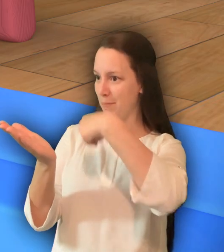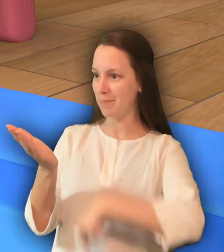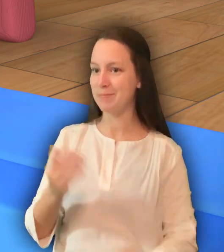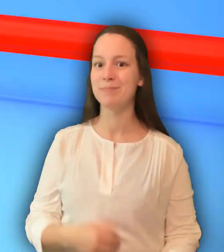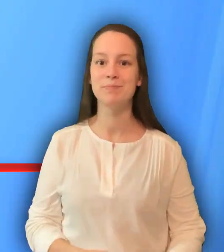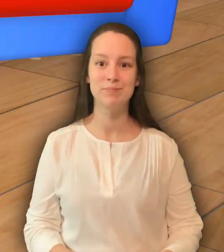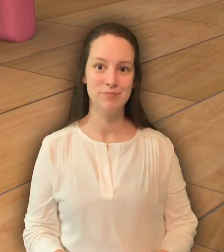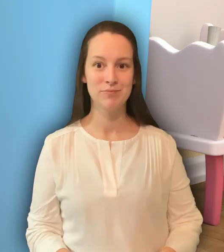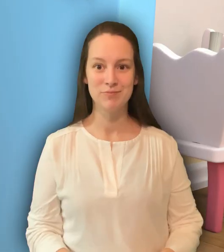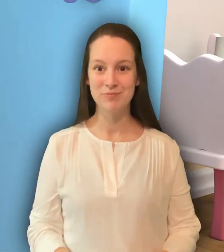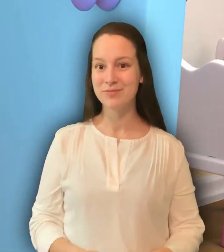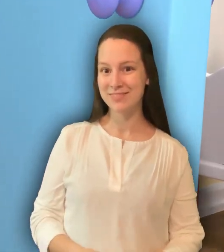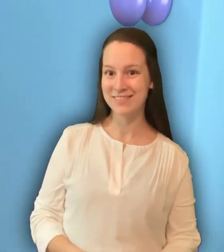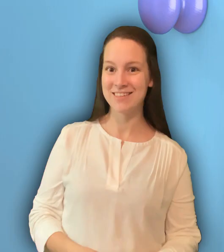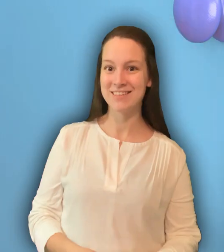bill, bill